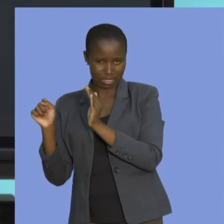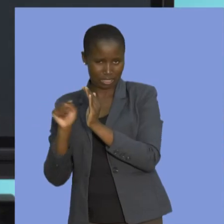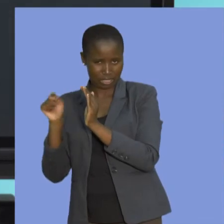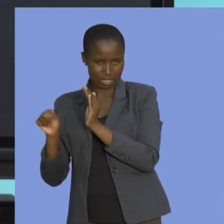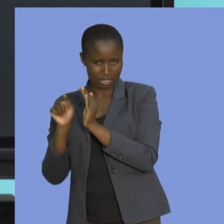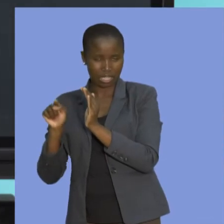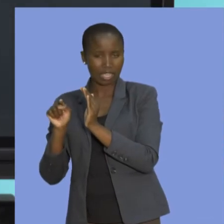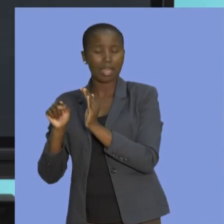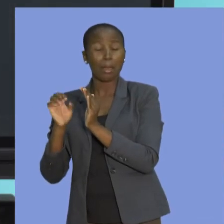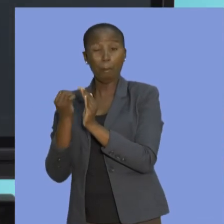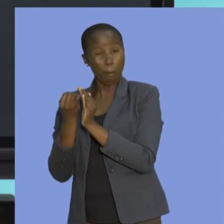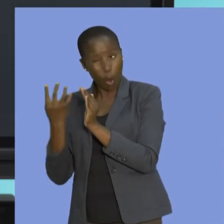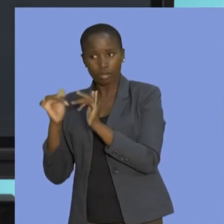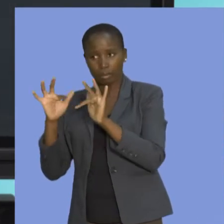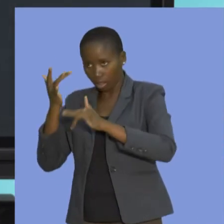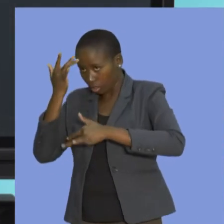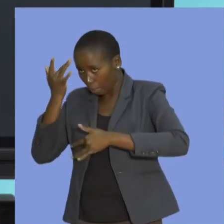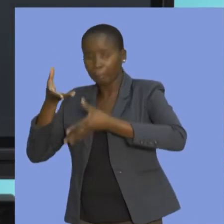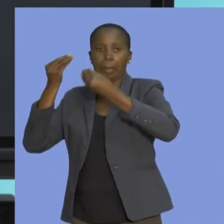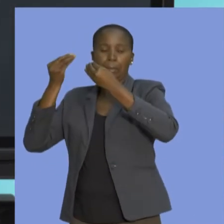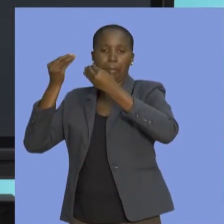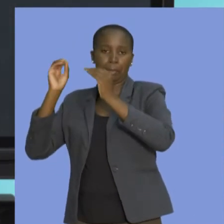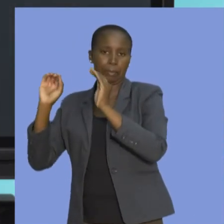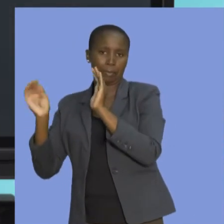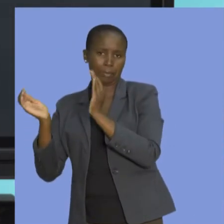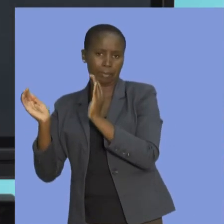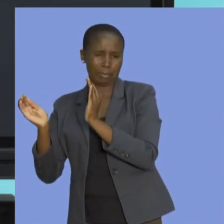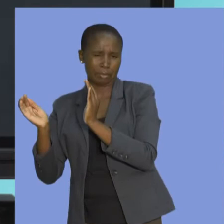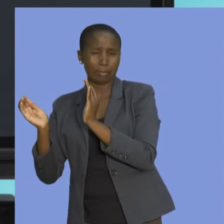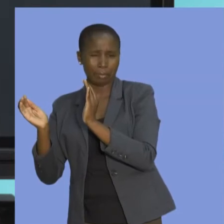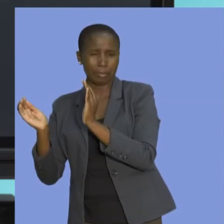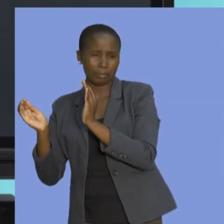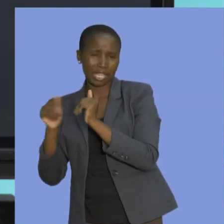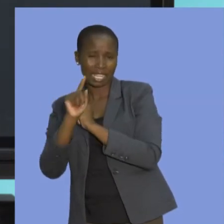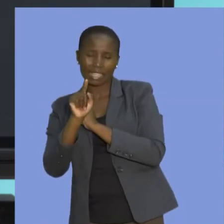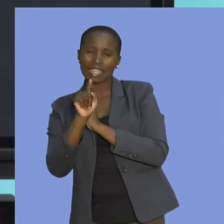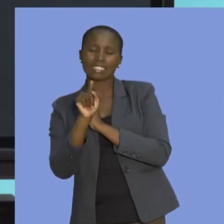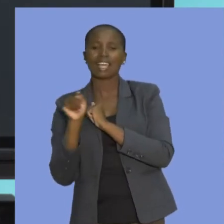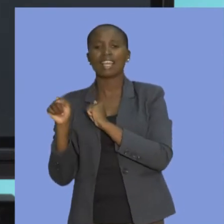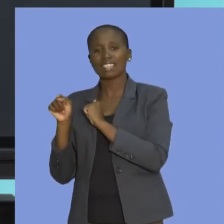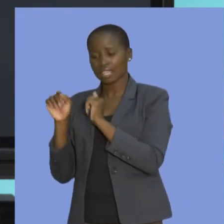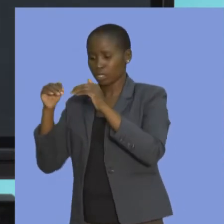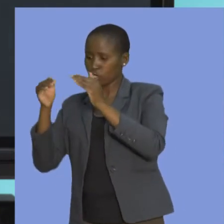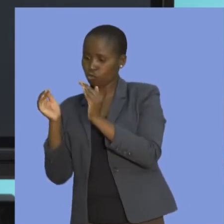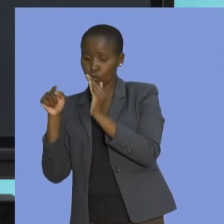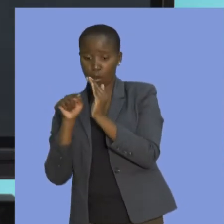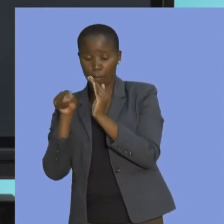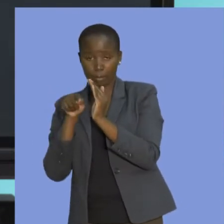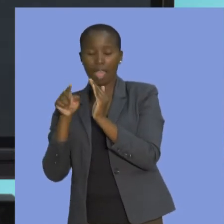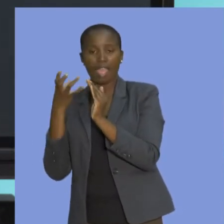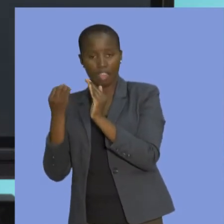frequency. So that age has the most positive COVID